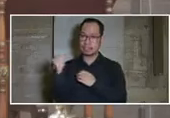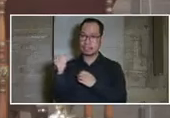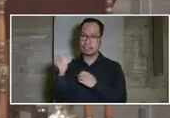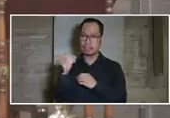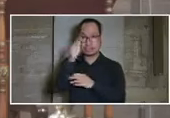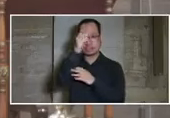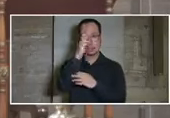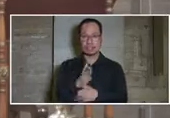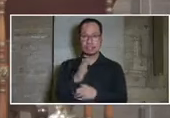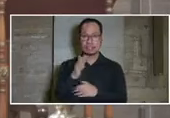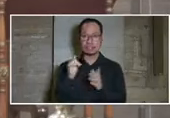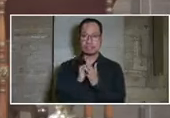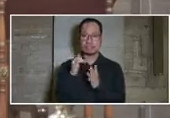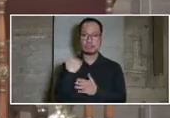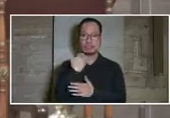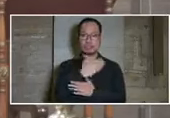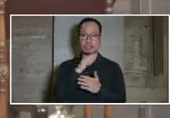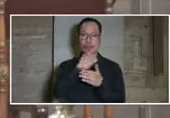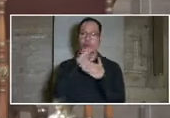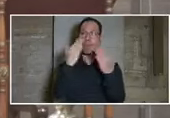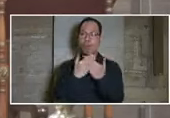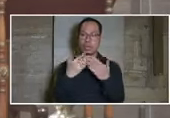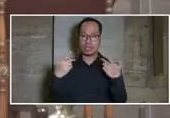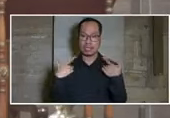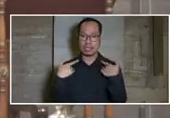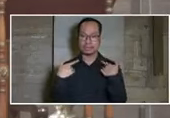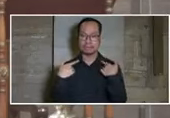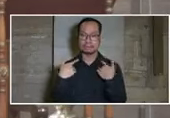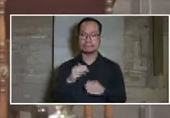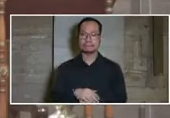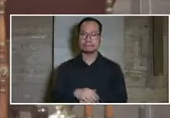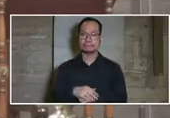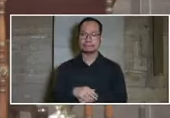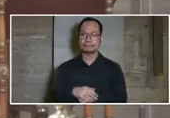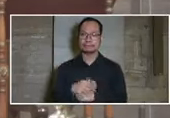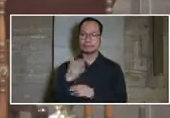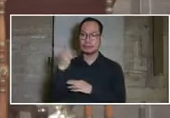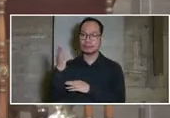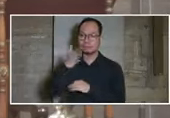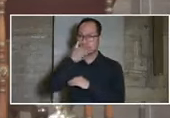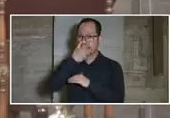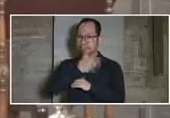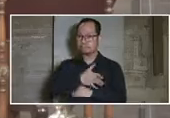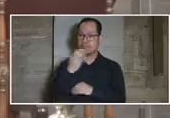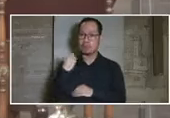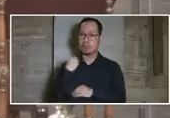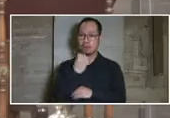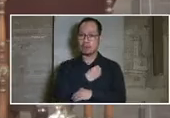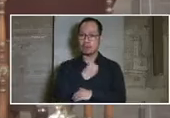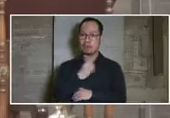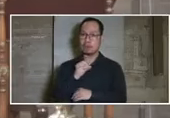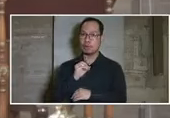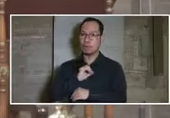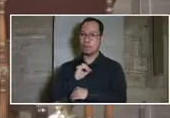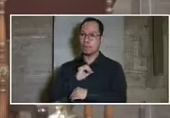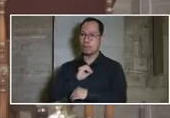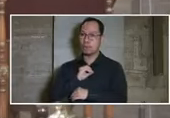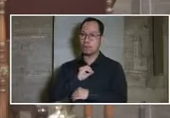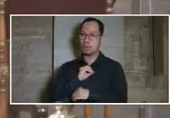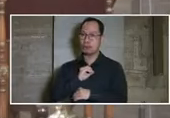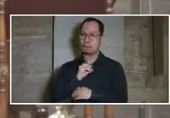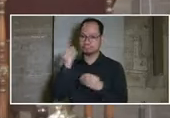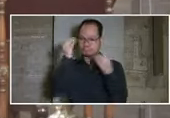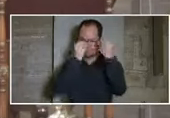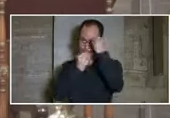God that we all have. He won't disregard our own